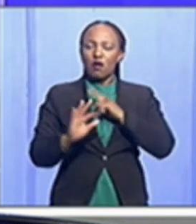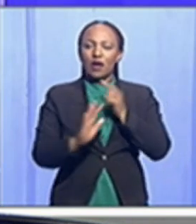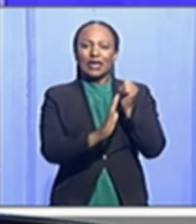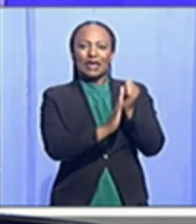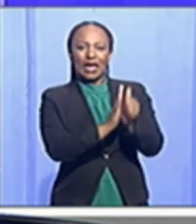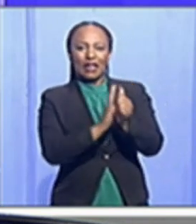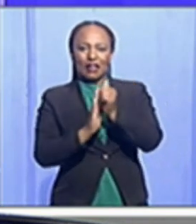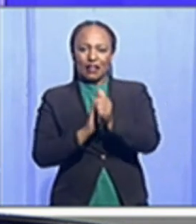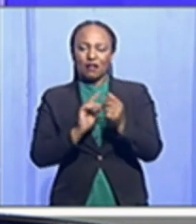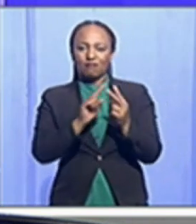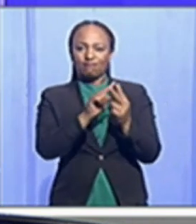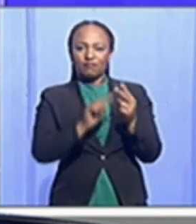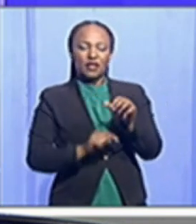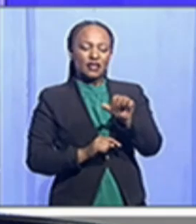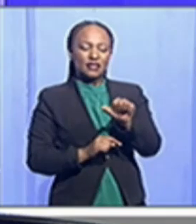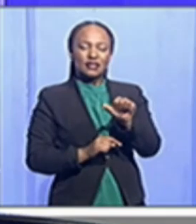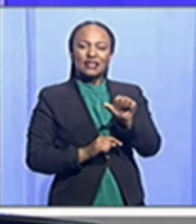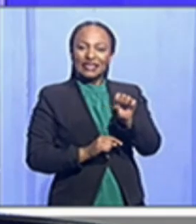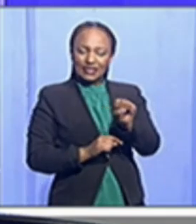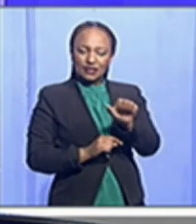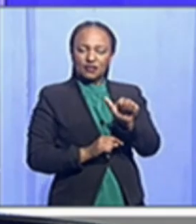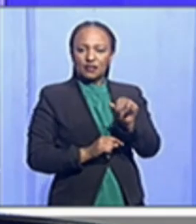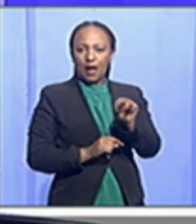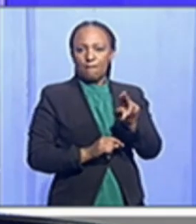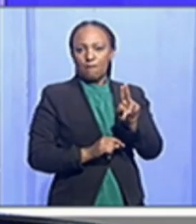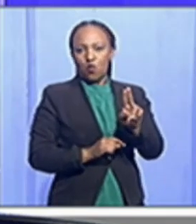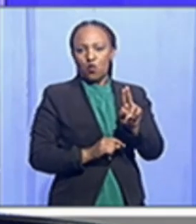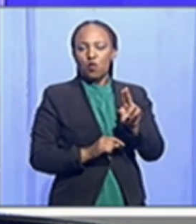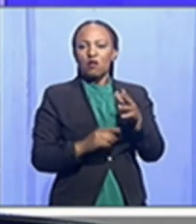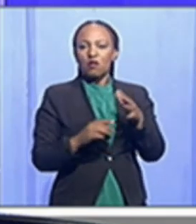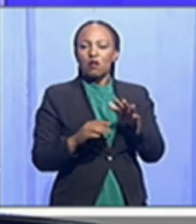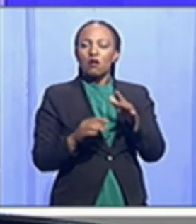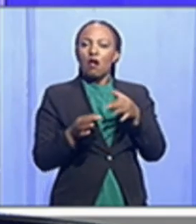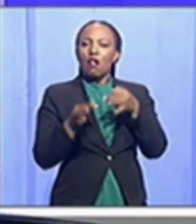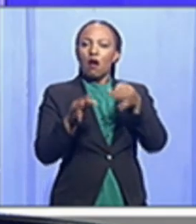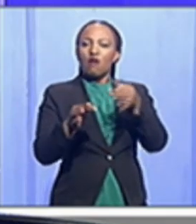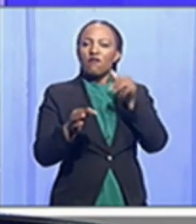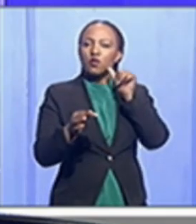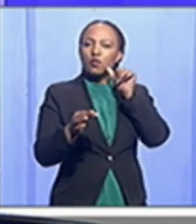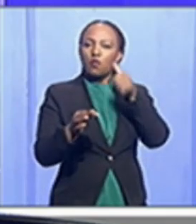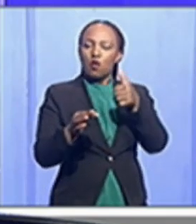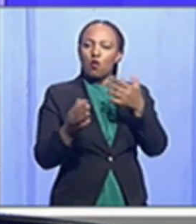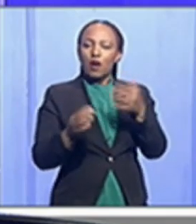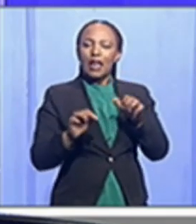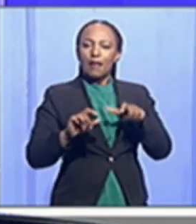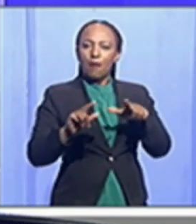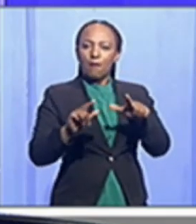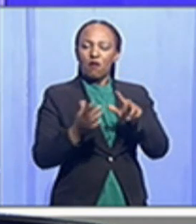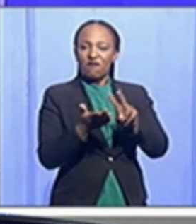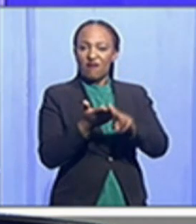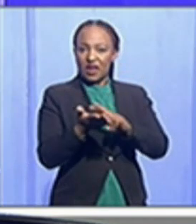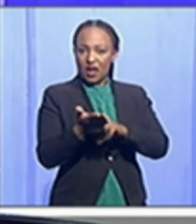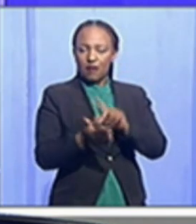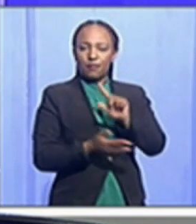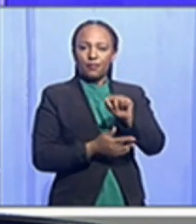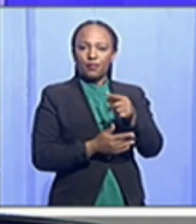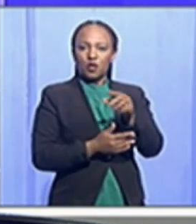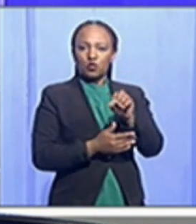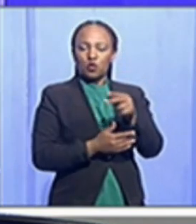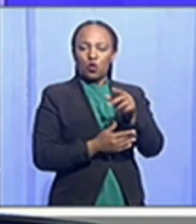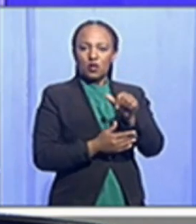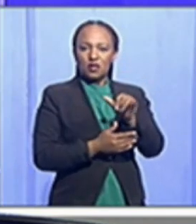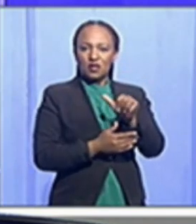babedi bao e le go maloko wa SAMU e hlwele e šutišitšwe go ya letšatšing la go sasa ke kgorokgolo ya tsheko ya Thohoyandou ka Limpopo. Timson